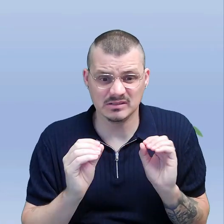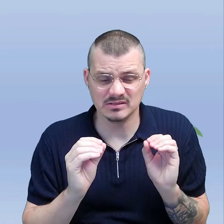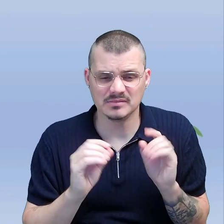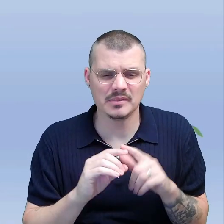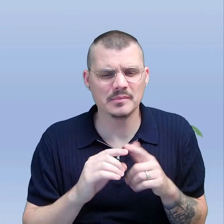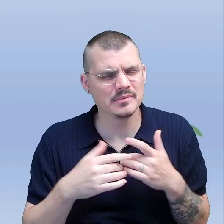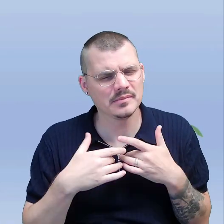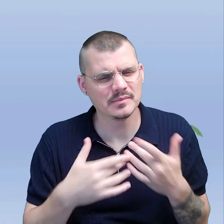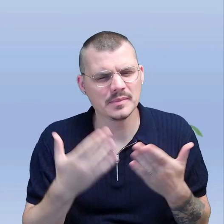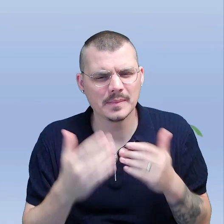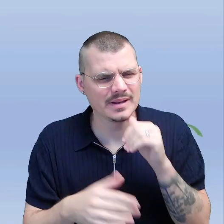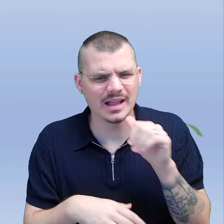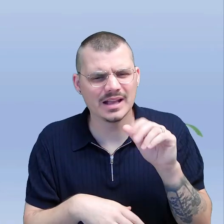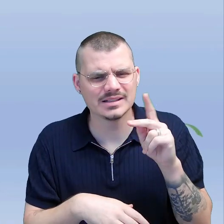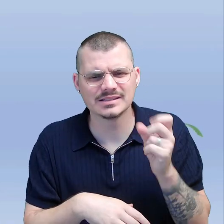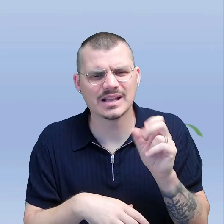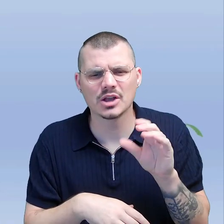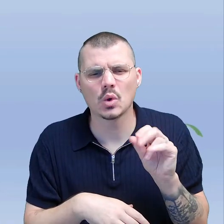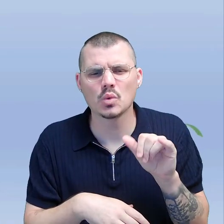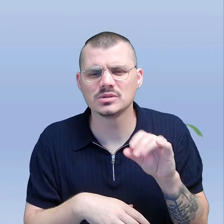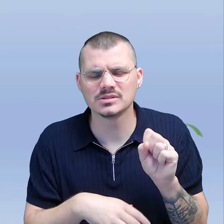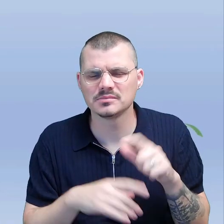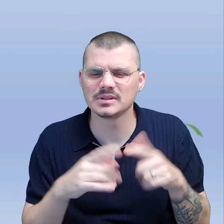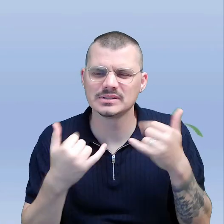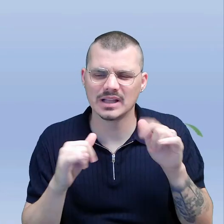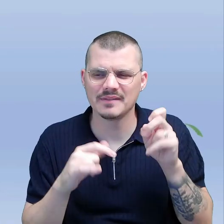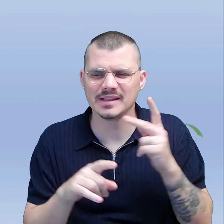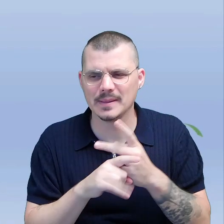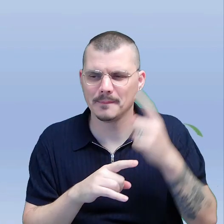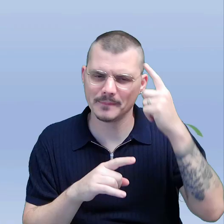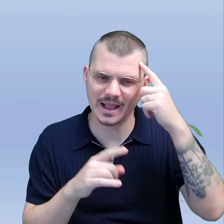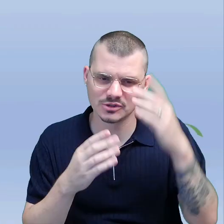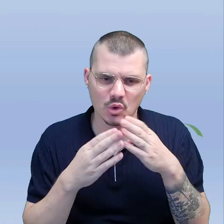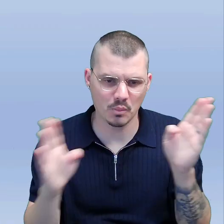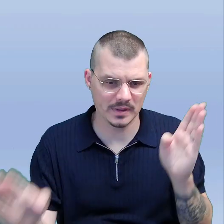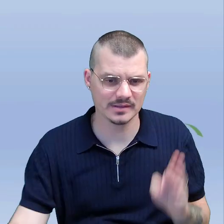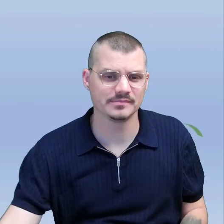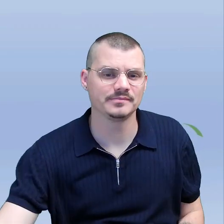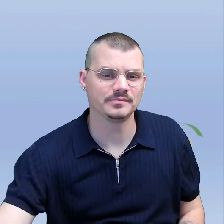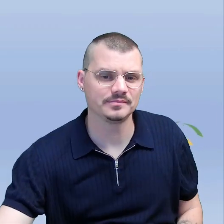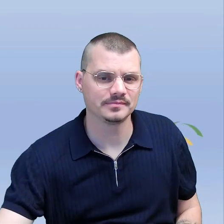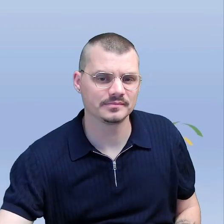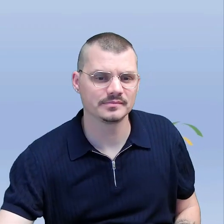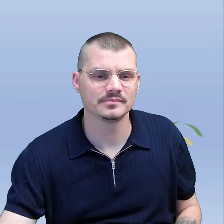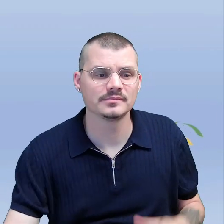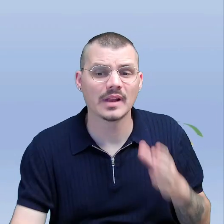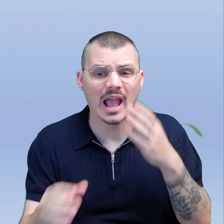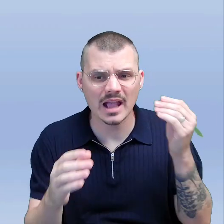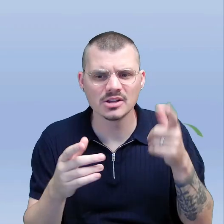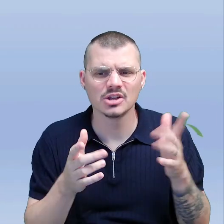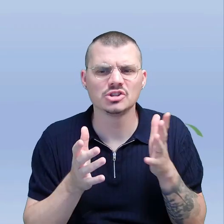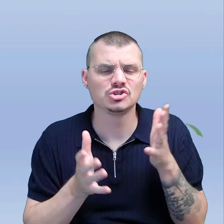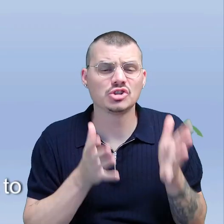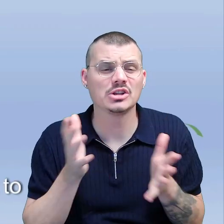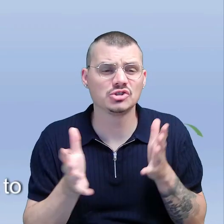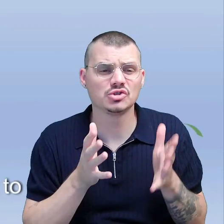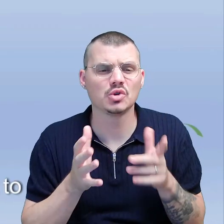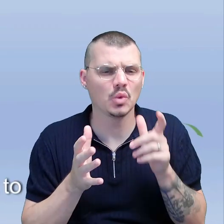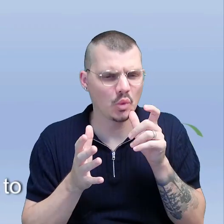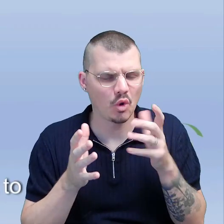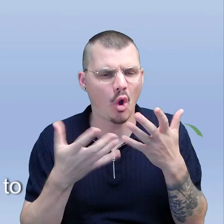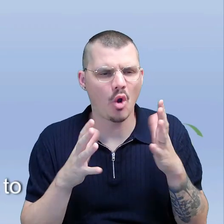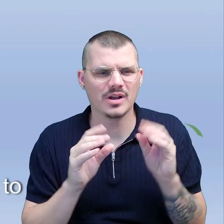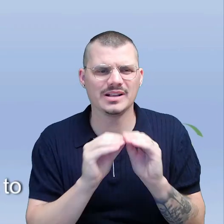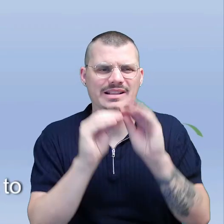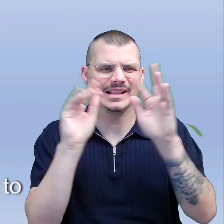it, probably not psychosis, but still got to keep our minds open. And gestures